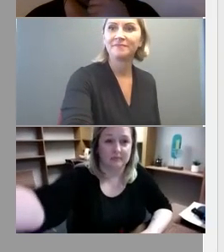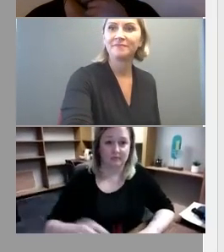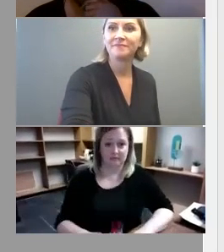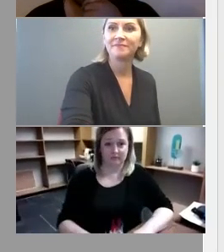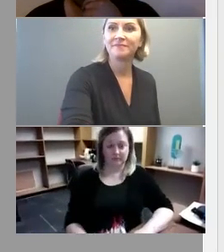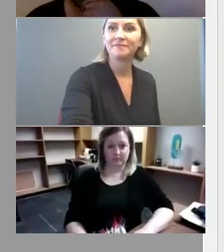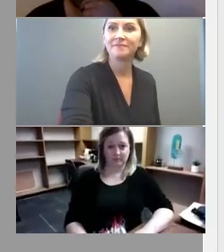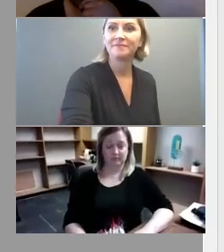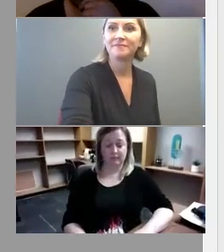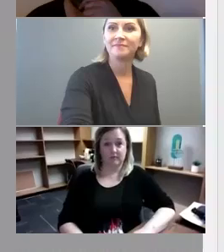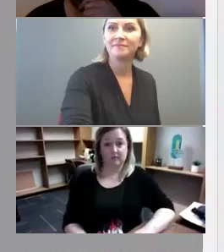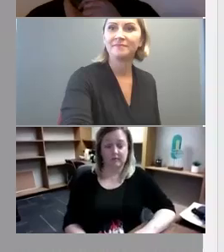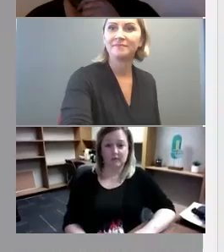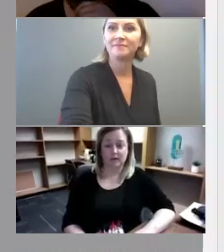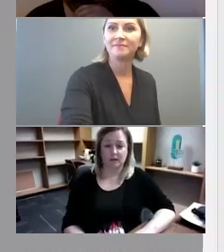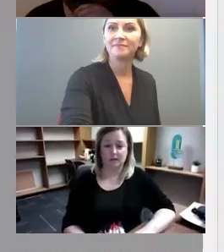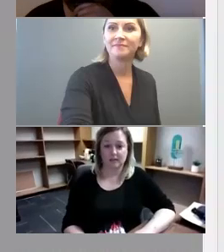So